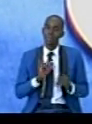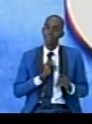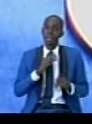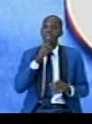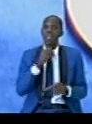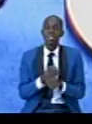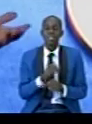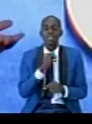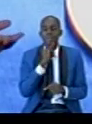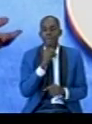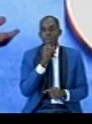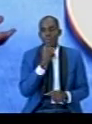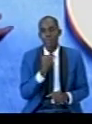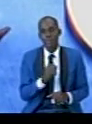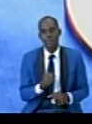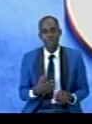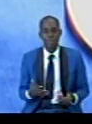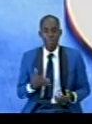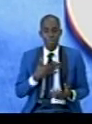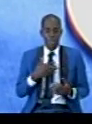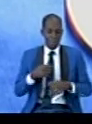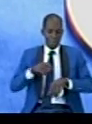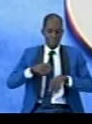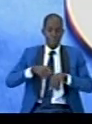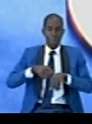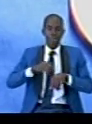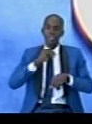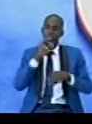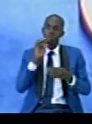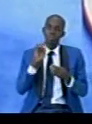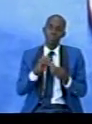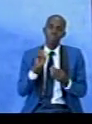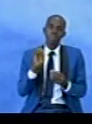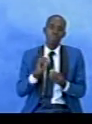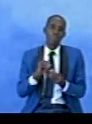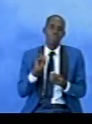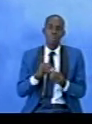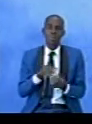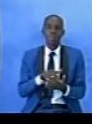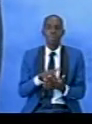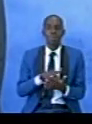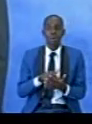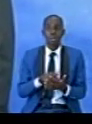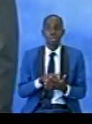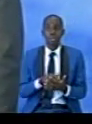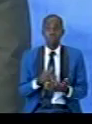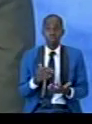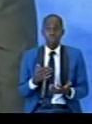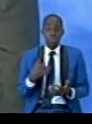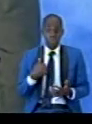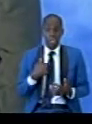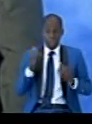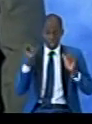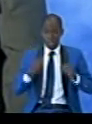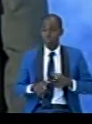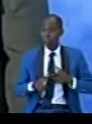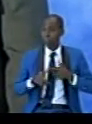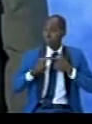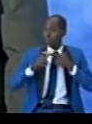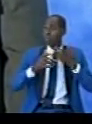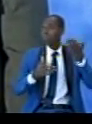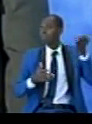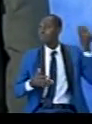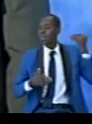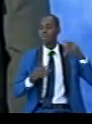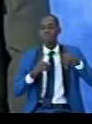your body is growing weaker, and it's like, I could run the race by myself those days,